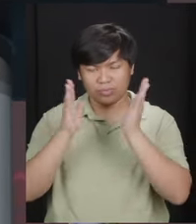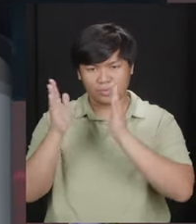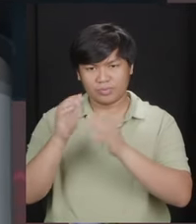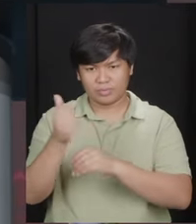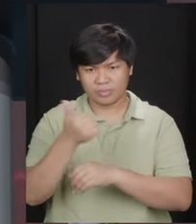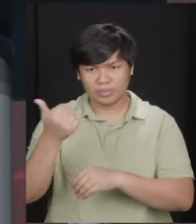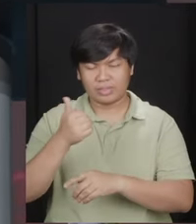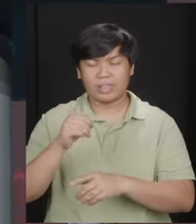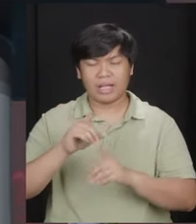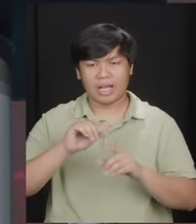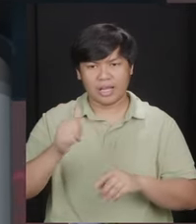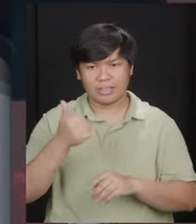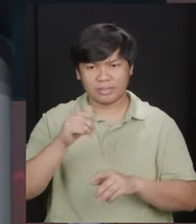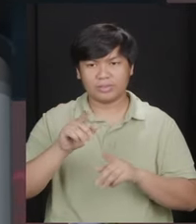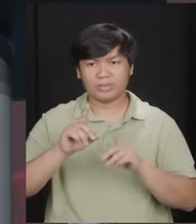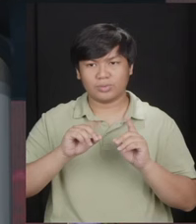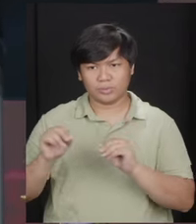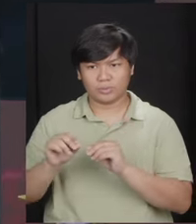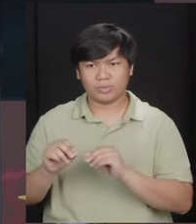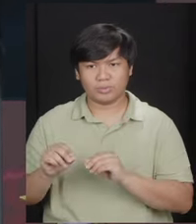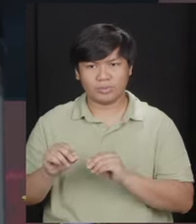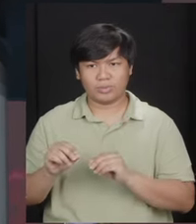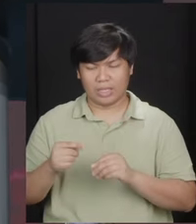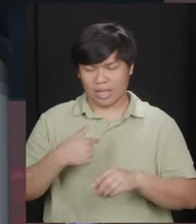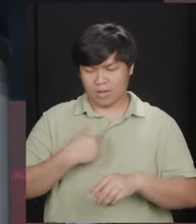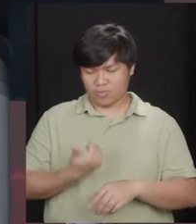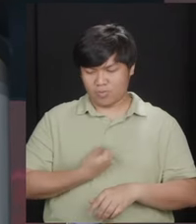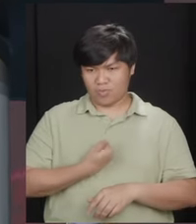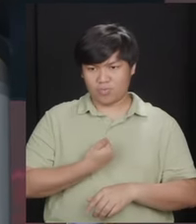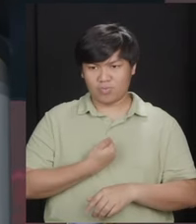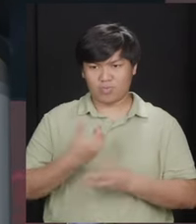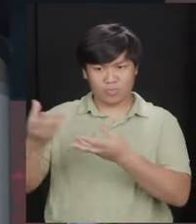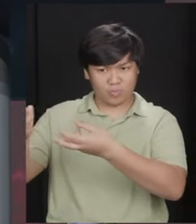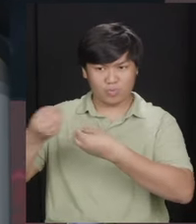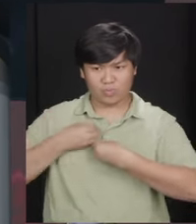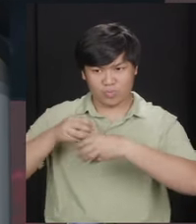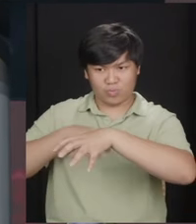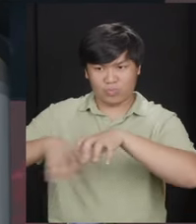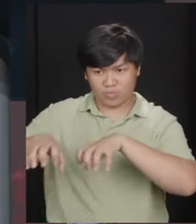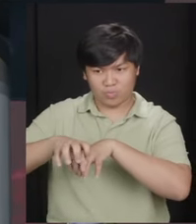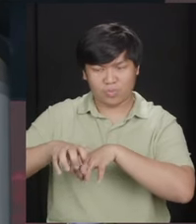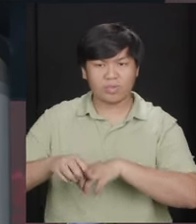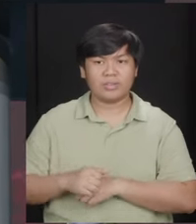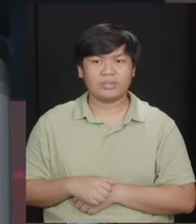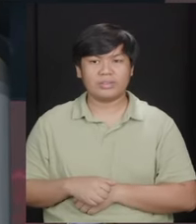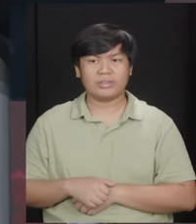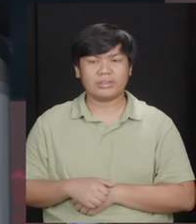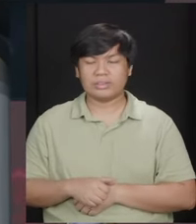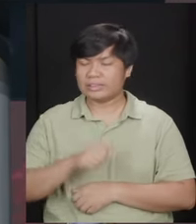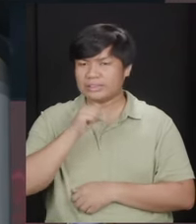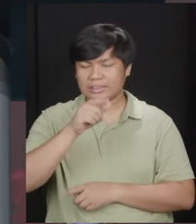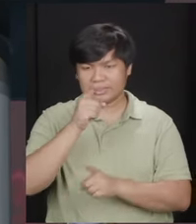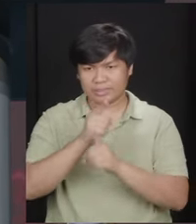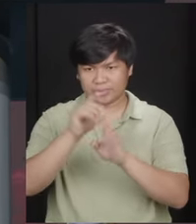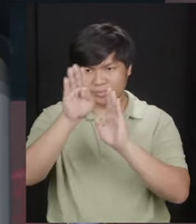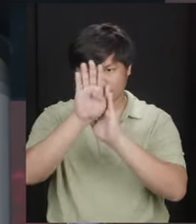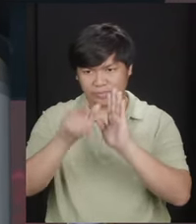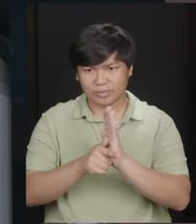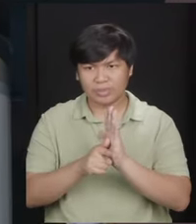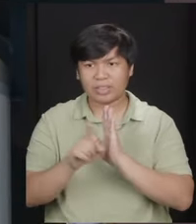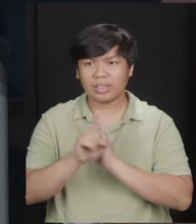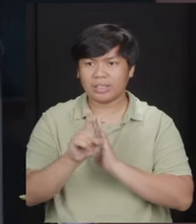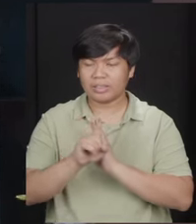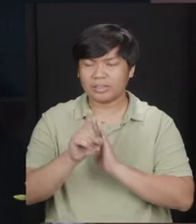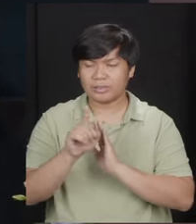so that they will do me good." No. You must not take the golden rule out of its context. What's the context of the golden